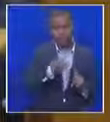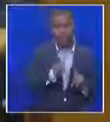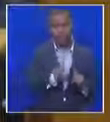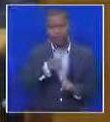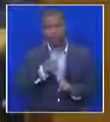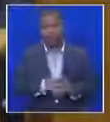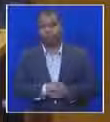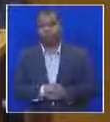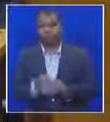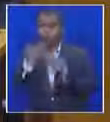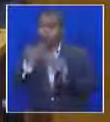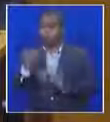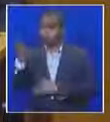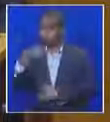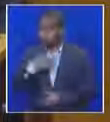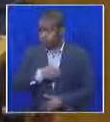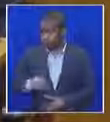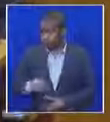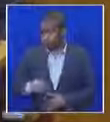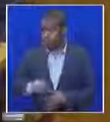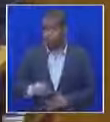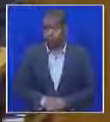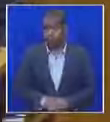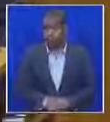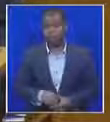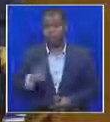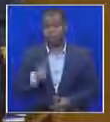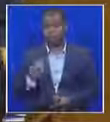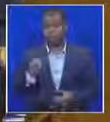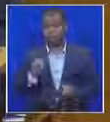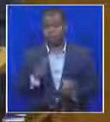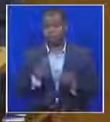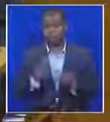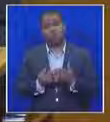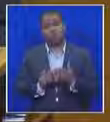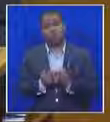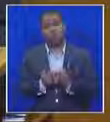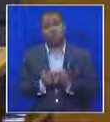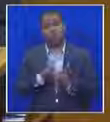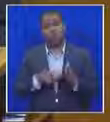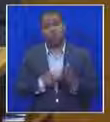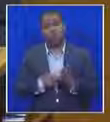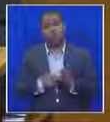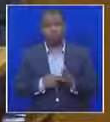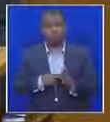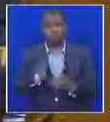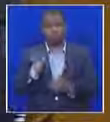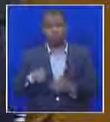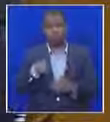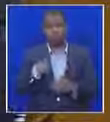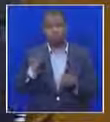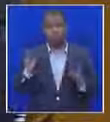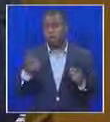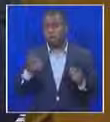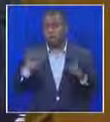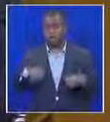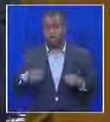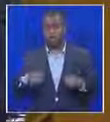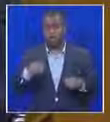Surely, in your current new role, I think we would all agree that it then becomes absolutely